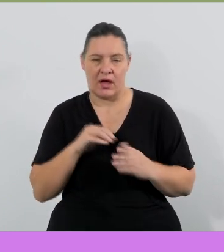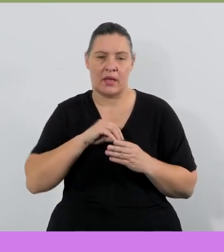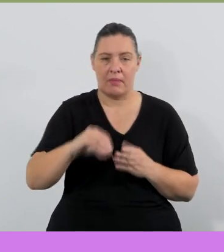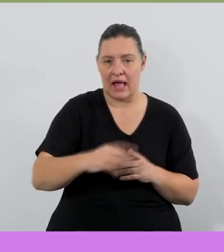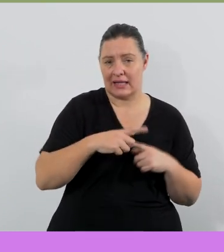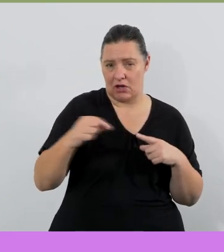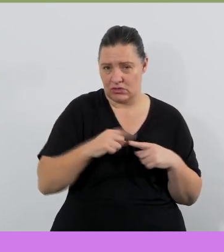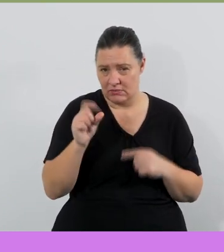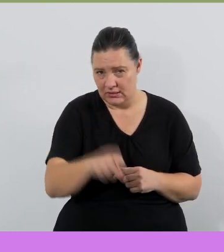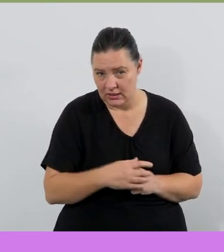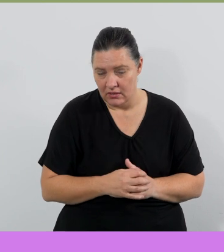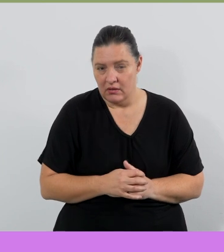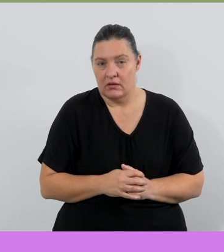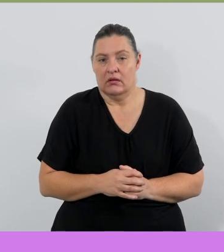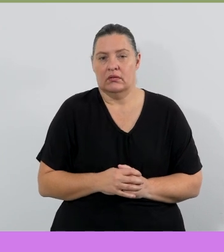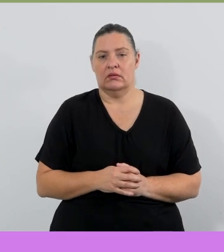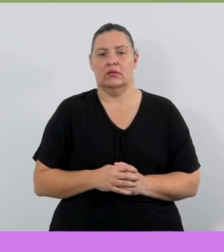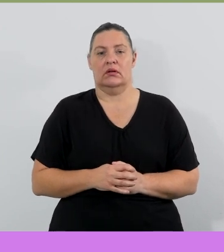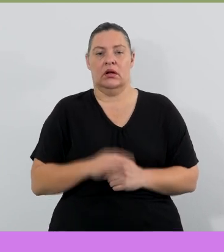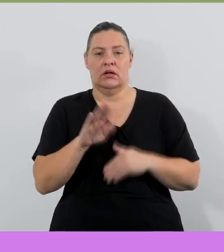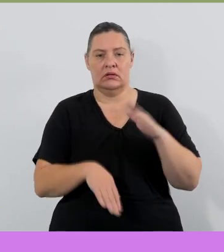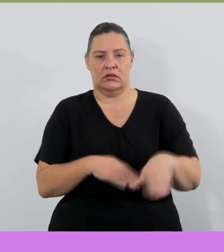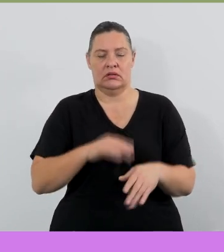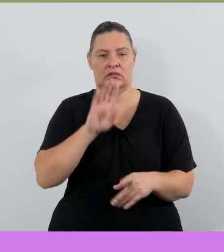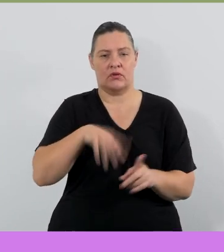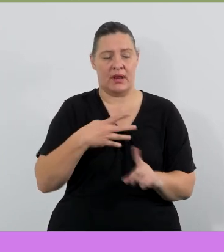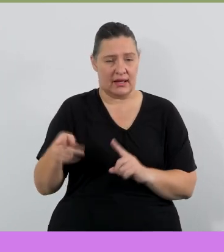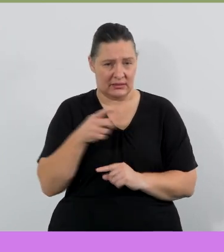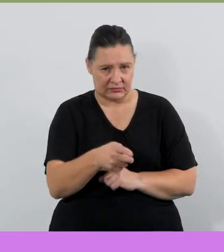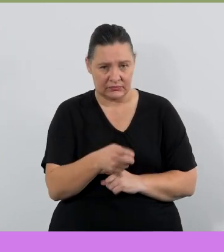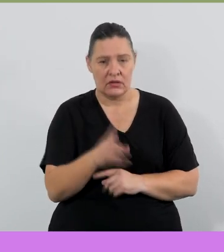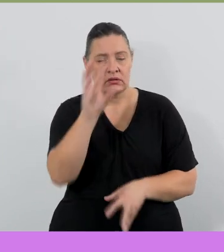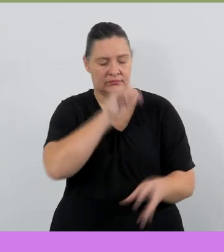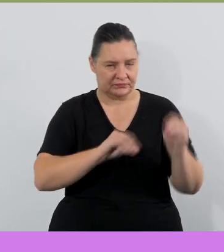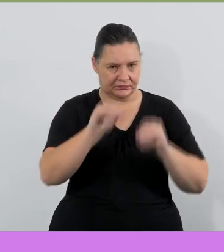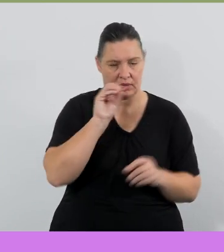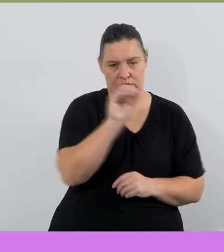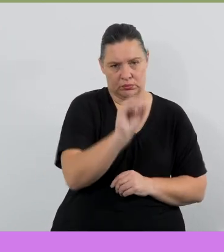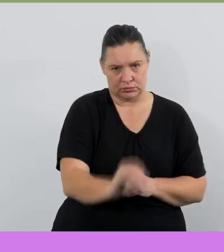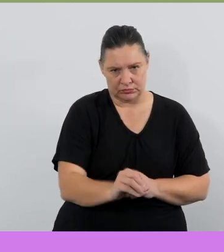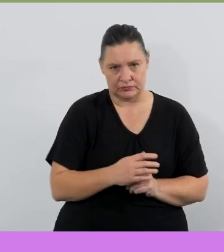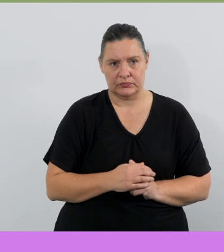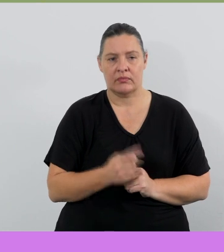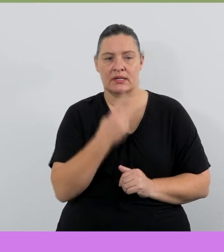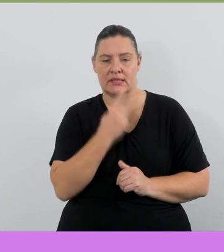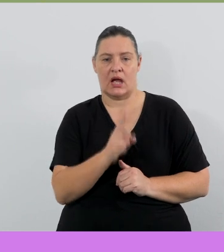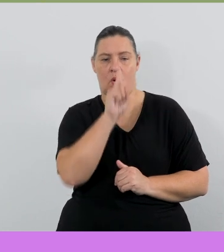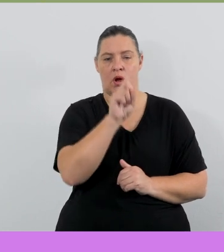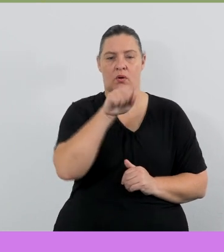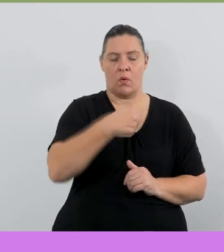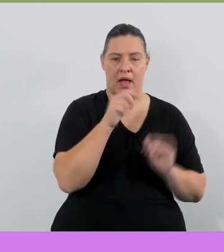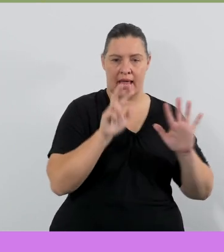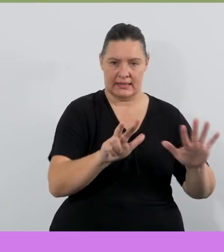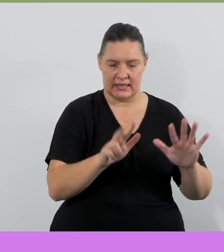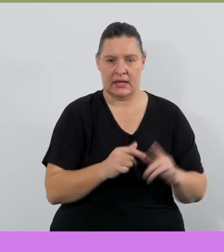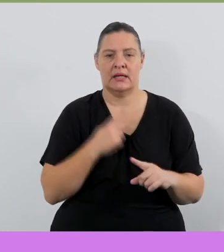plant carrots. Okay, so let's look. Step 1, formula. Step number 2, I'm going to substitute into the formula. So I'm going to say